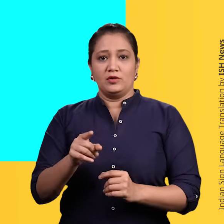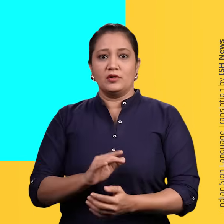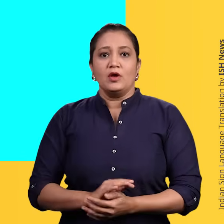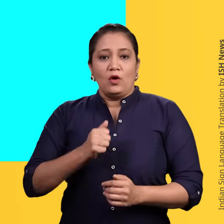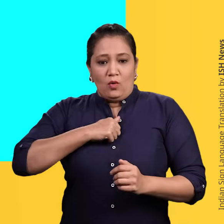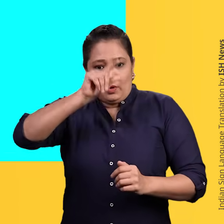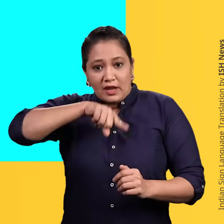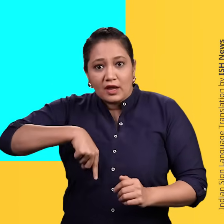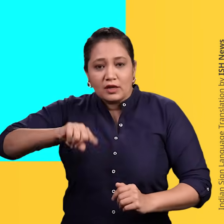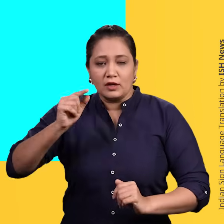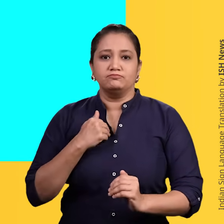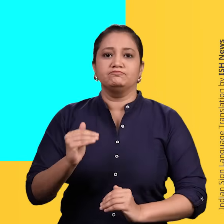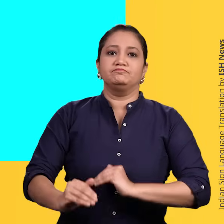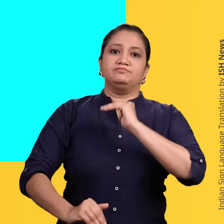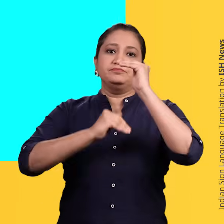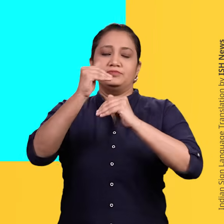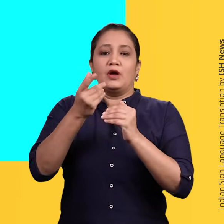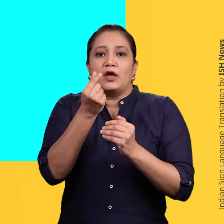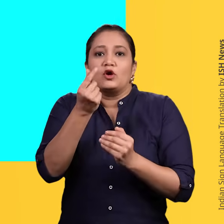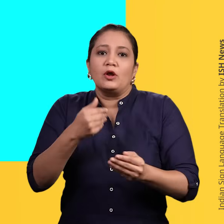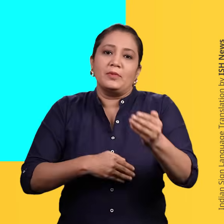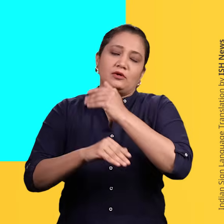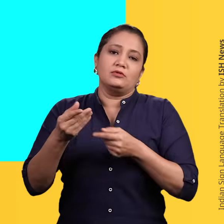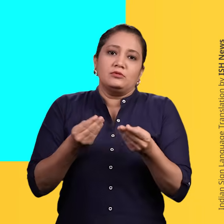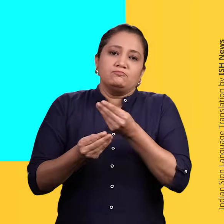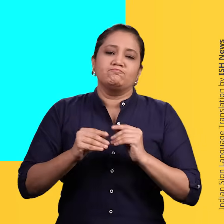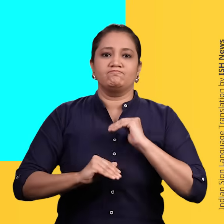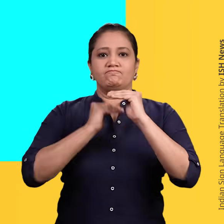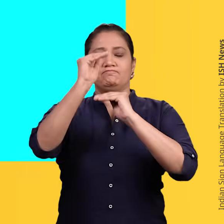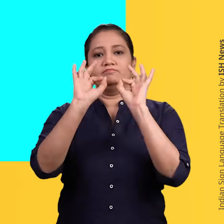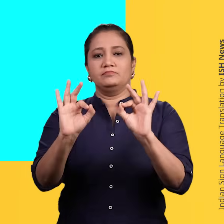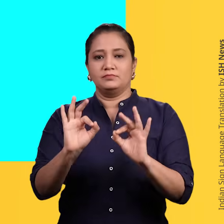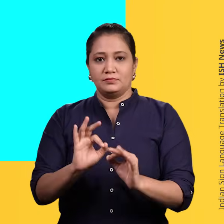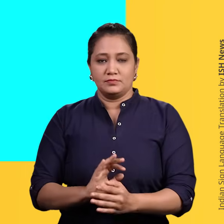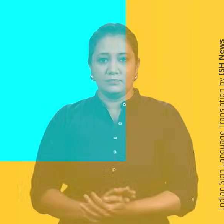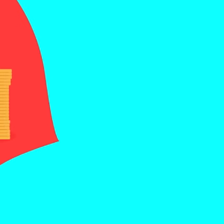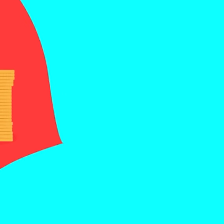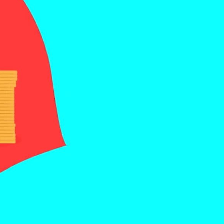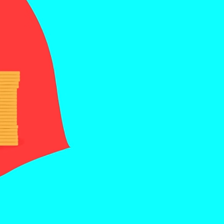plays an important role in helping the country achieve economic growth.